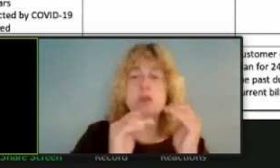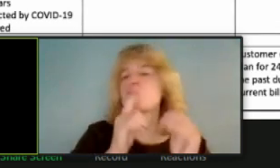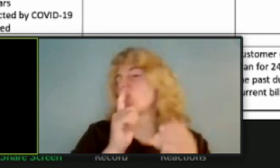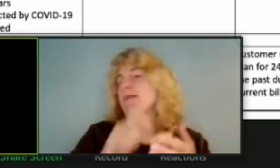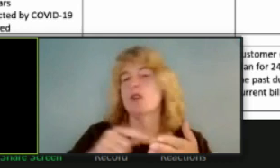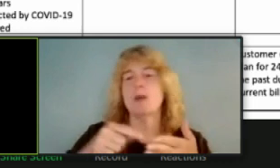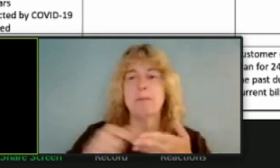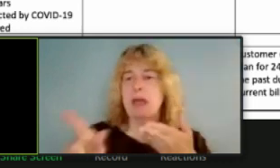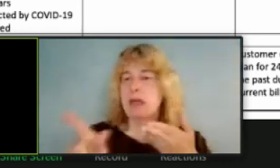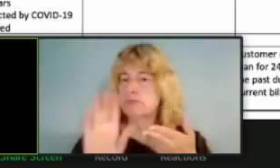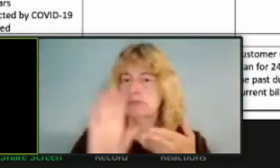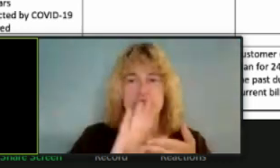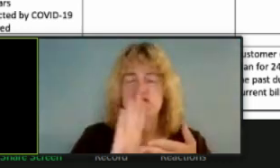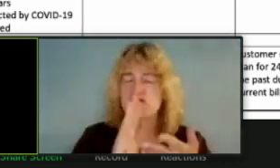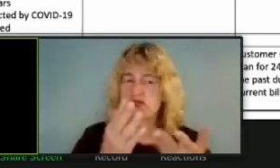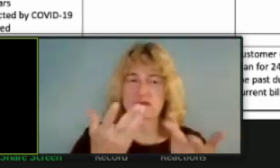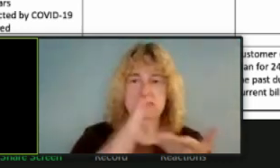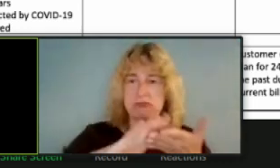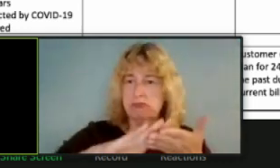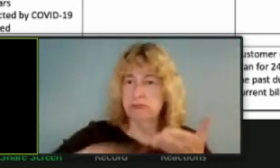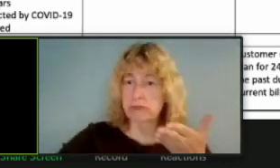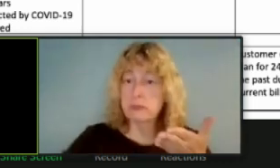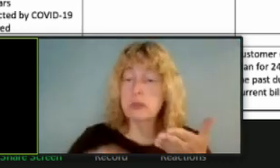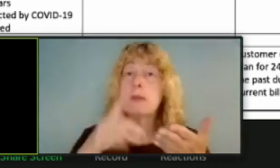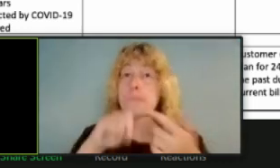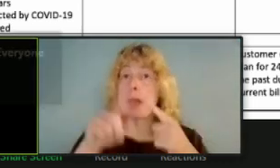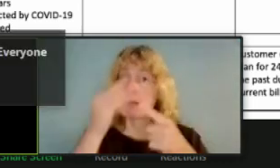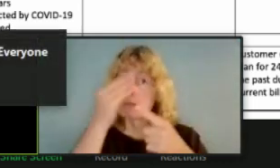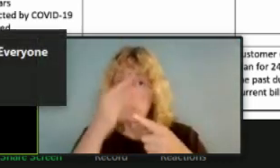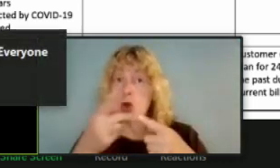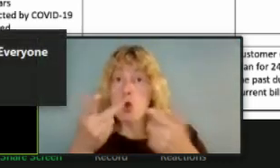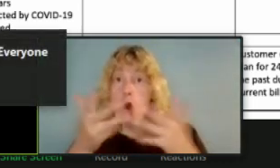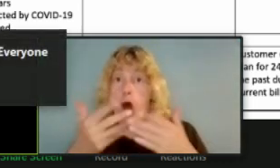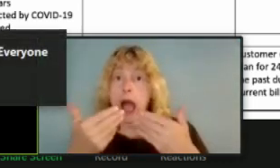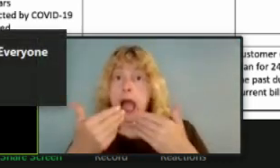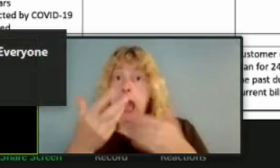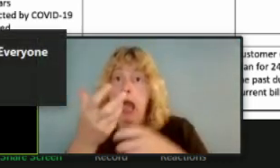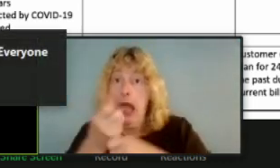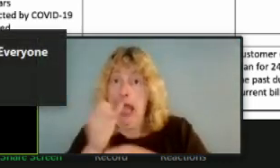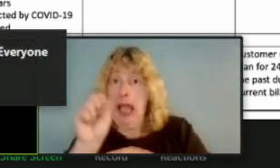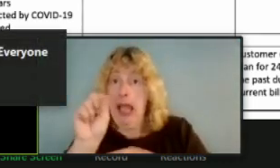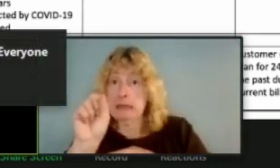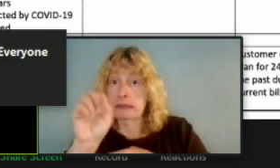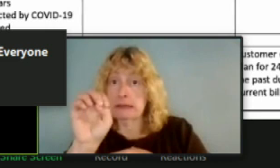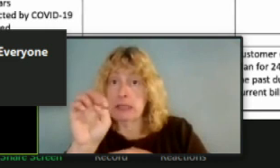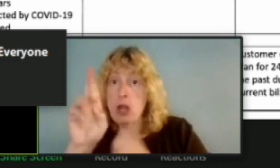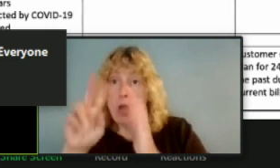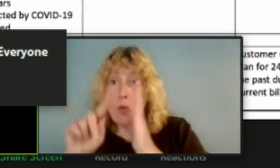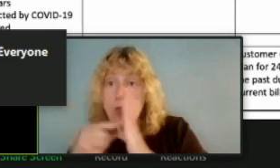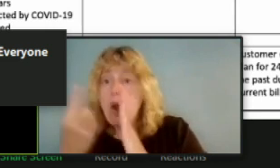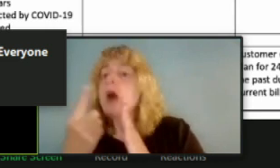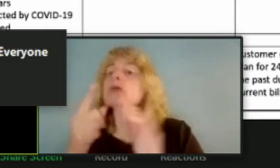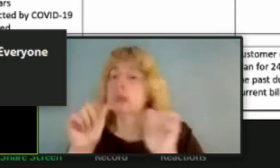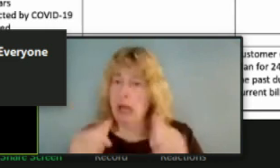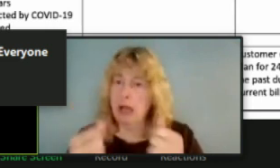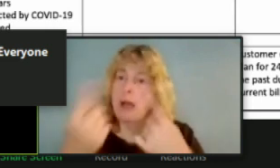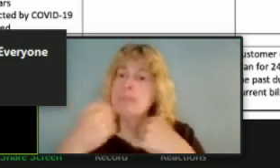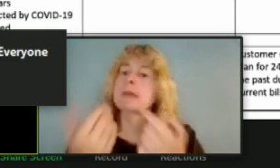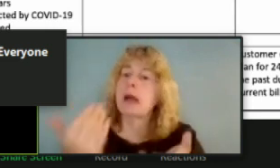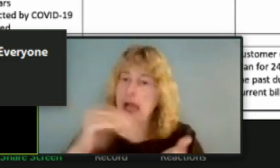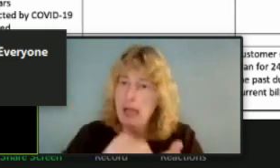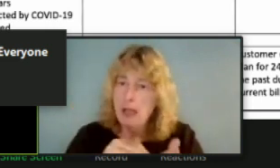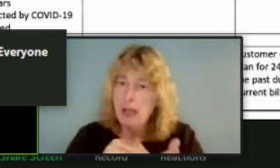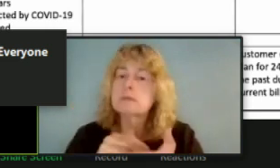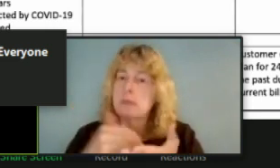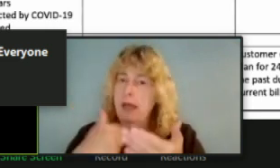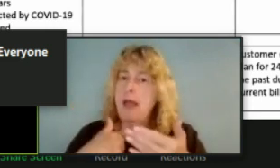to know, if you already got an SER, please go back and get the difference. If you hadn't got the SER, the only way they'll